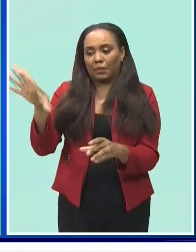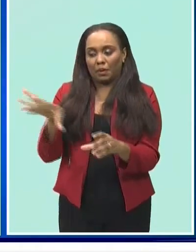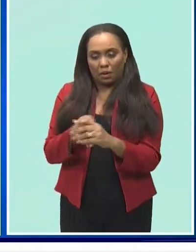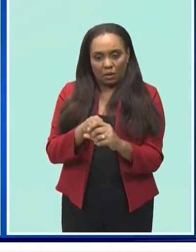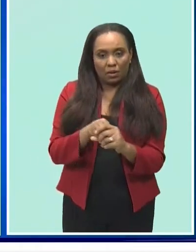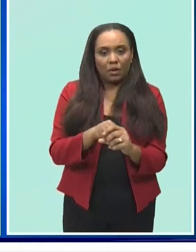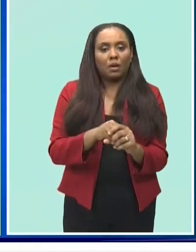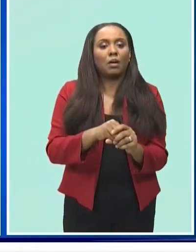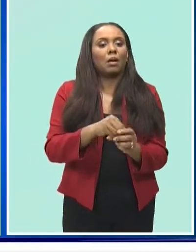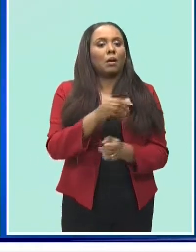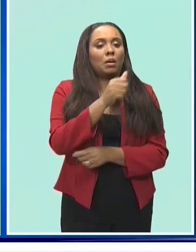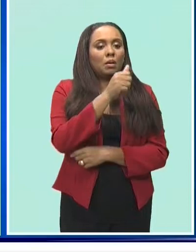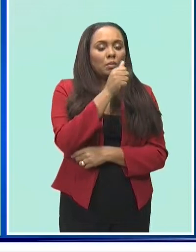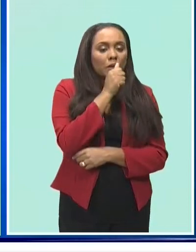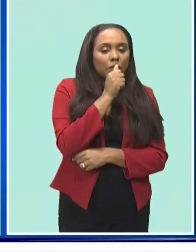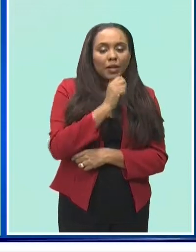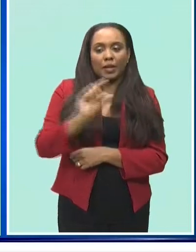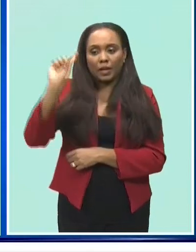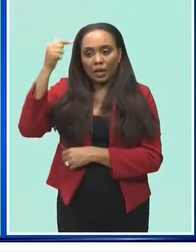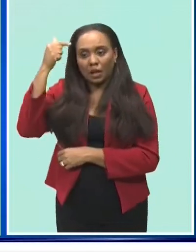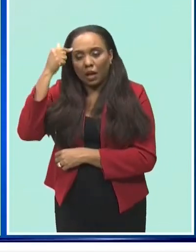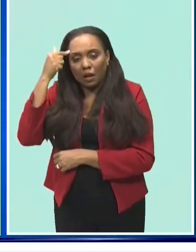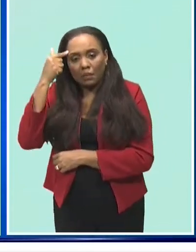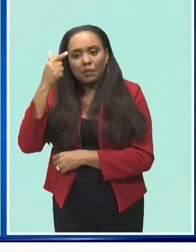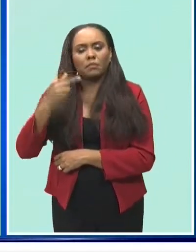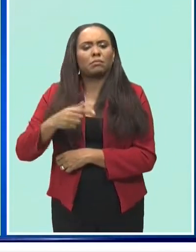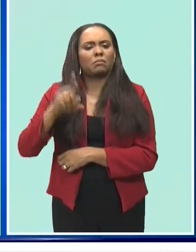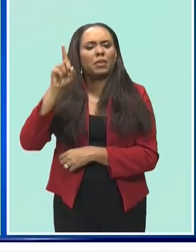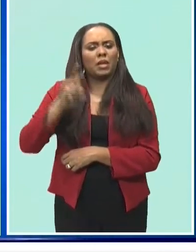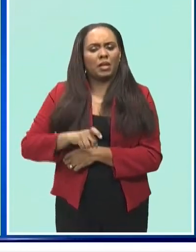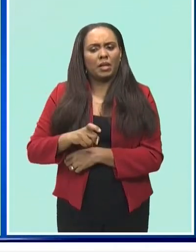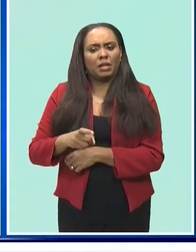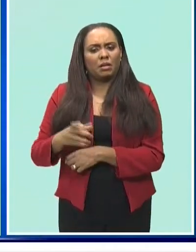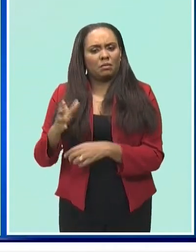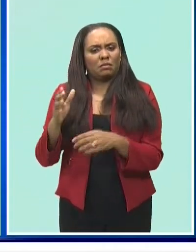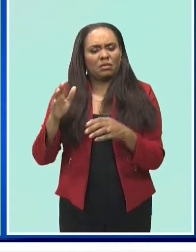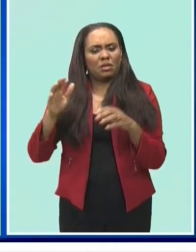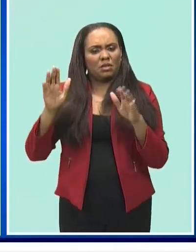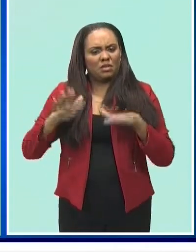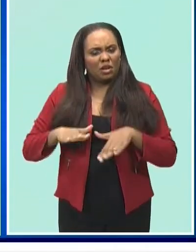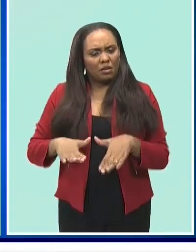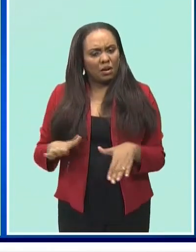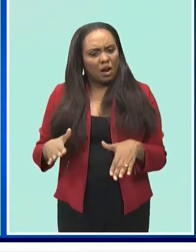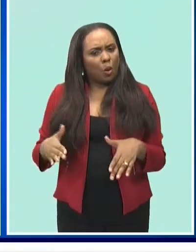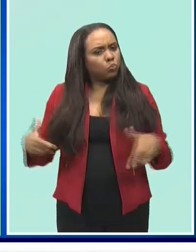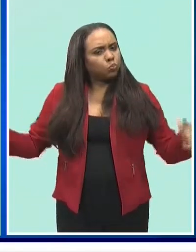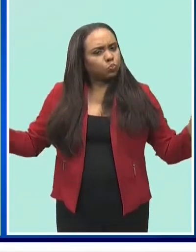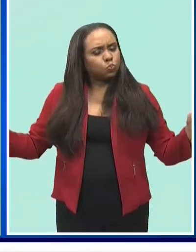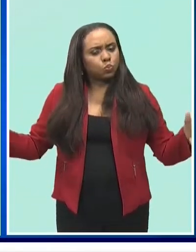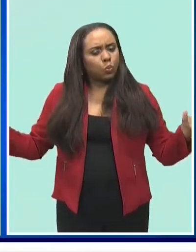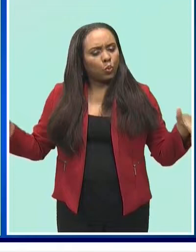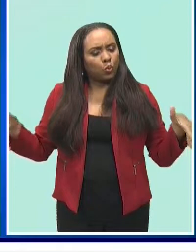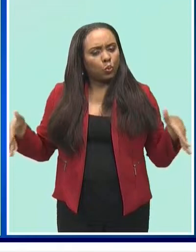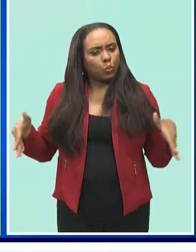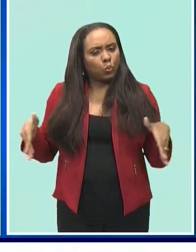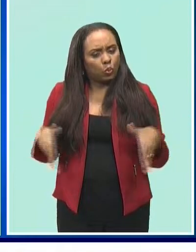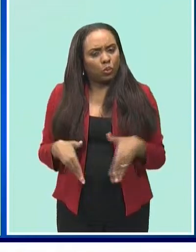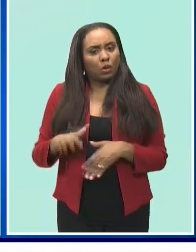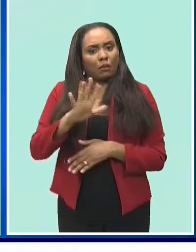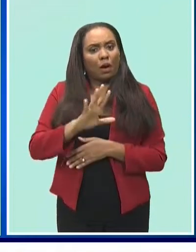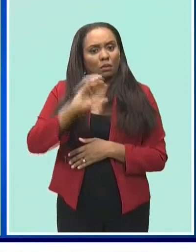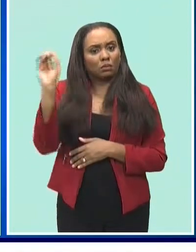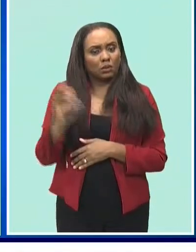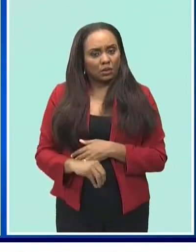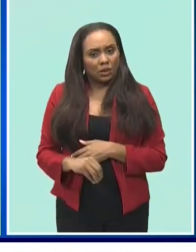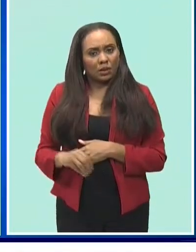private sector, if we are to realize the objectives of reducing the prevalence of childhood obesity by 5%